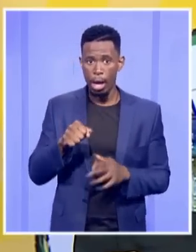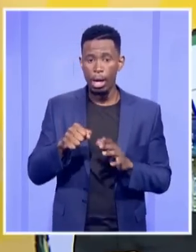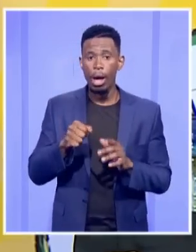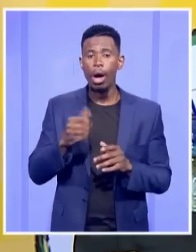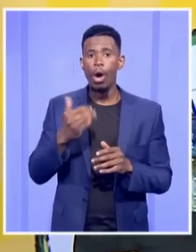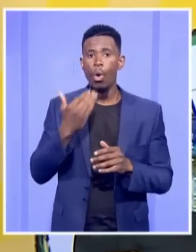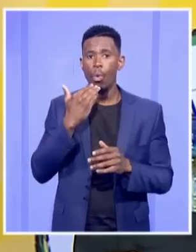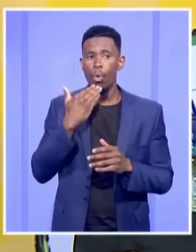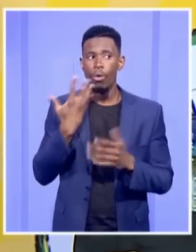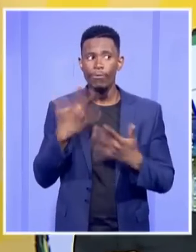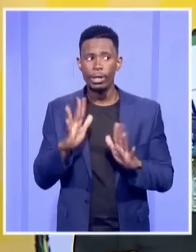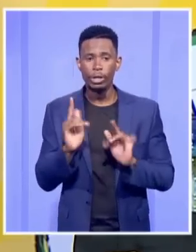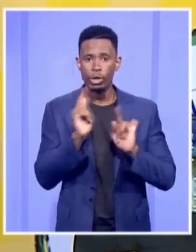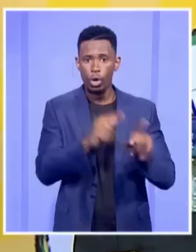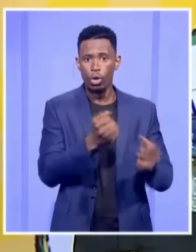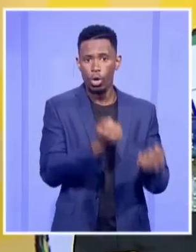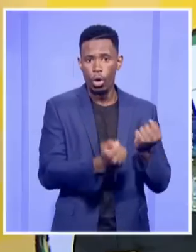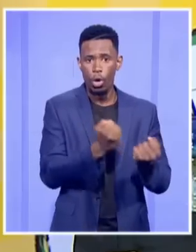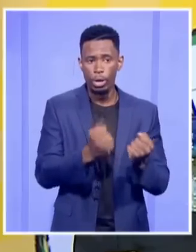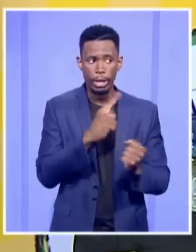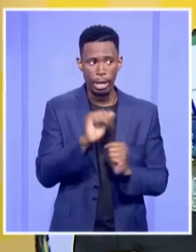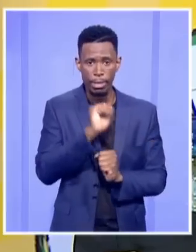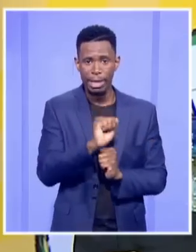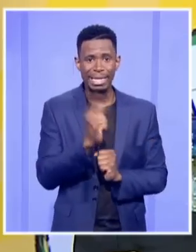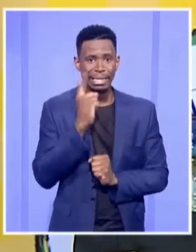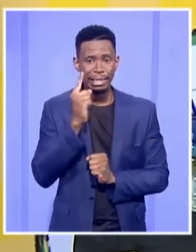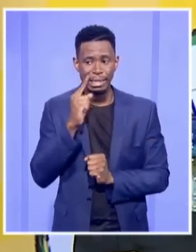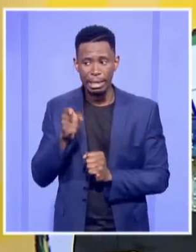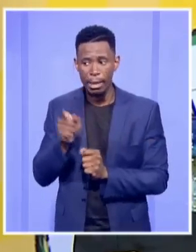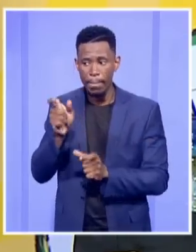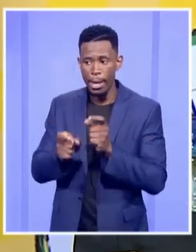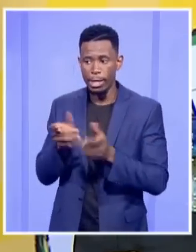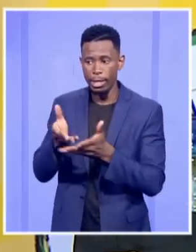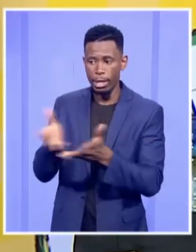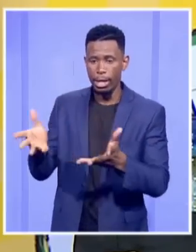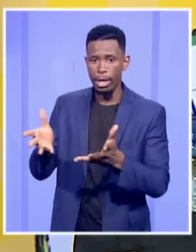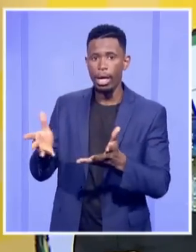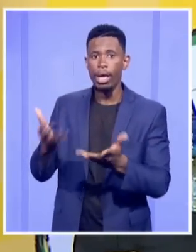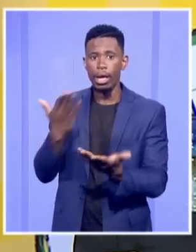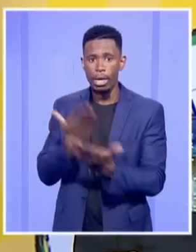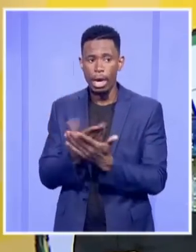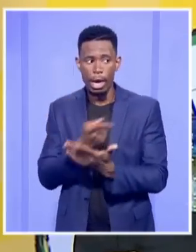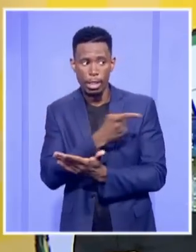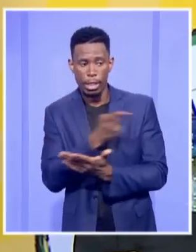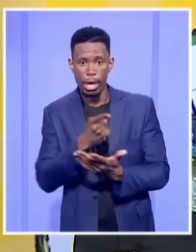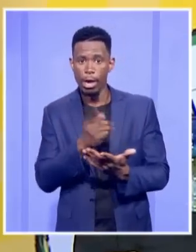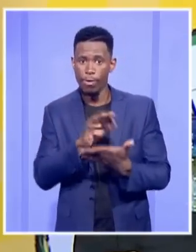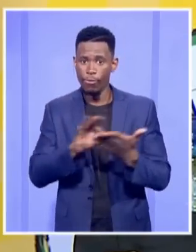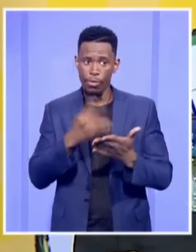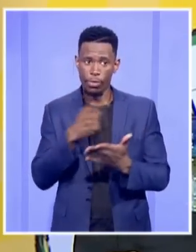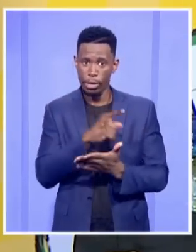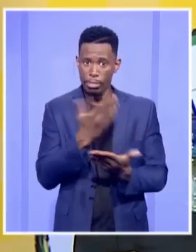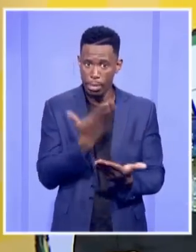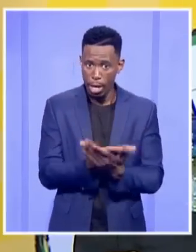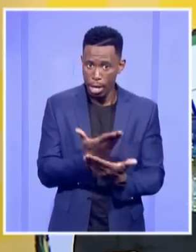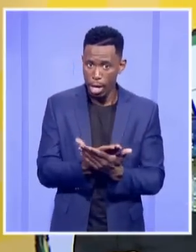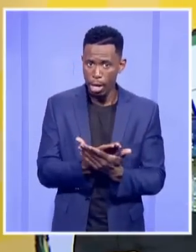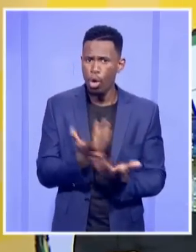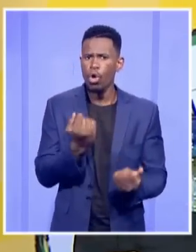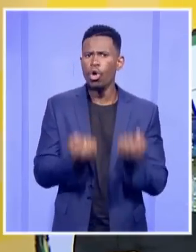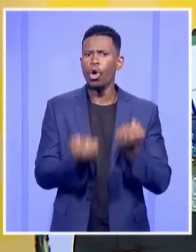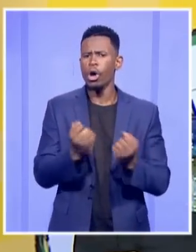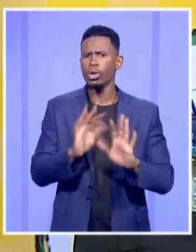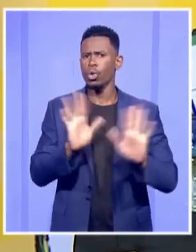who went to court. Let's check if they can make it from the floor. Not very far, from the floor. Not from the court, just from the